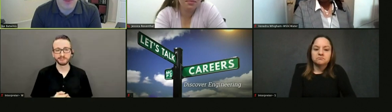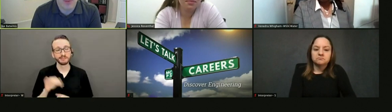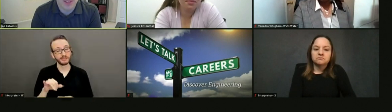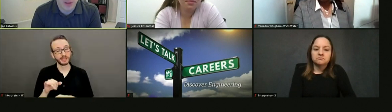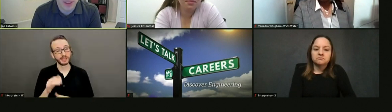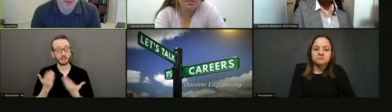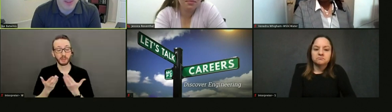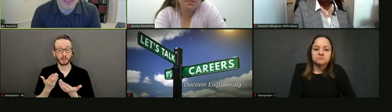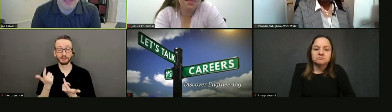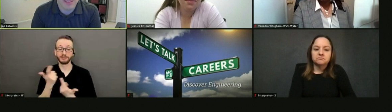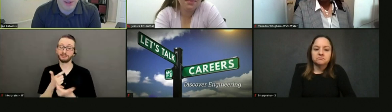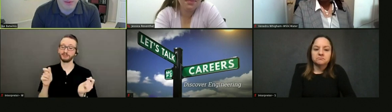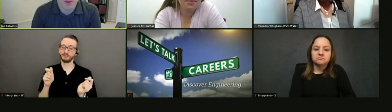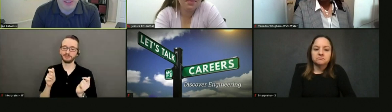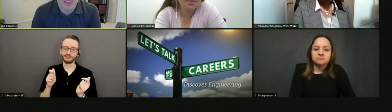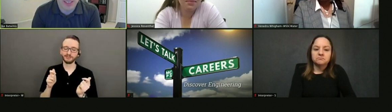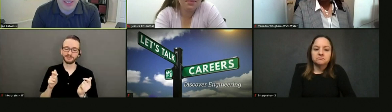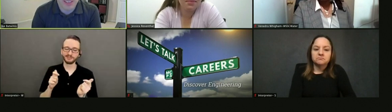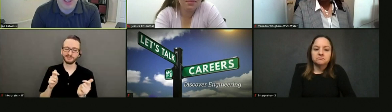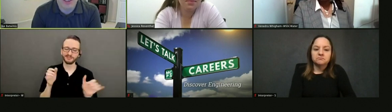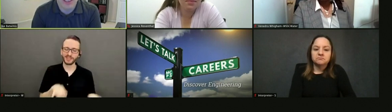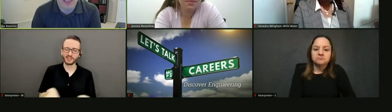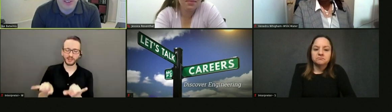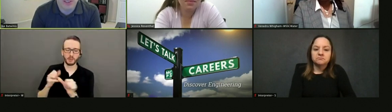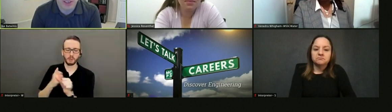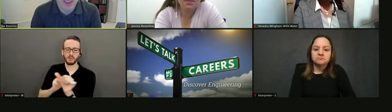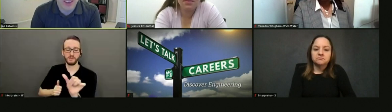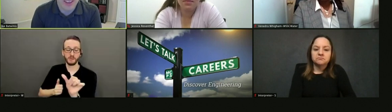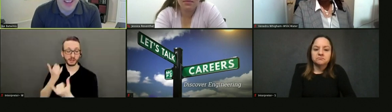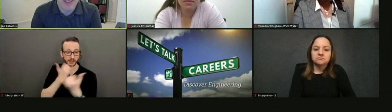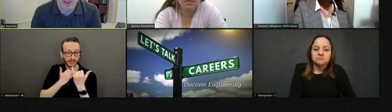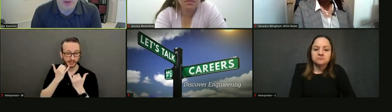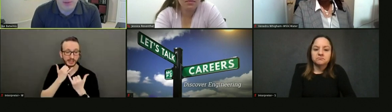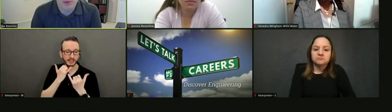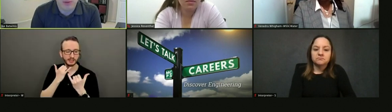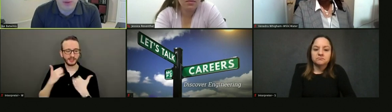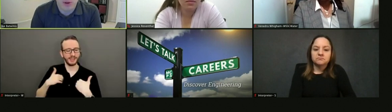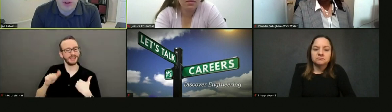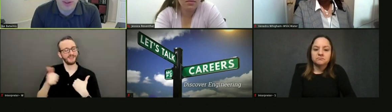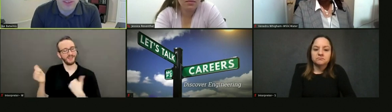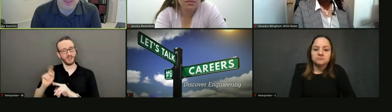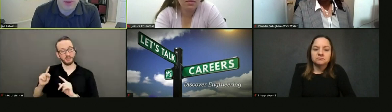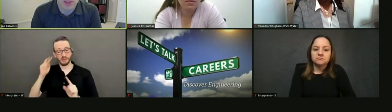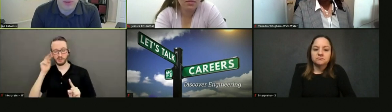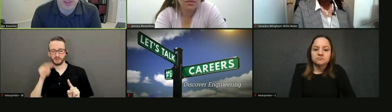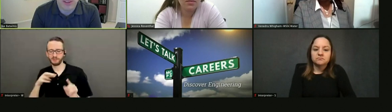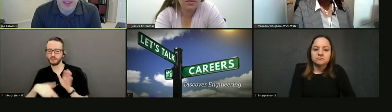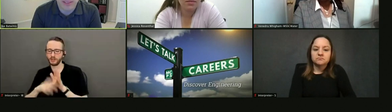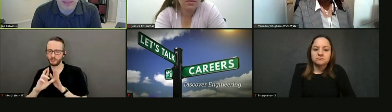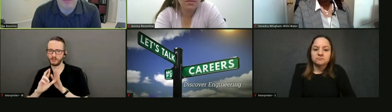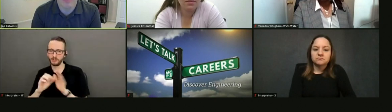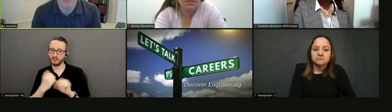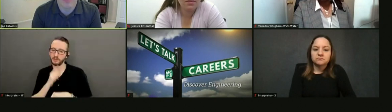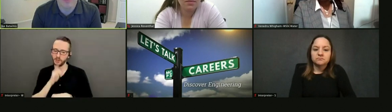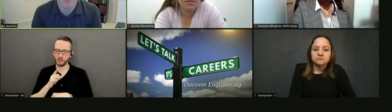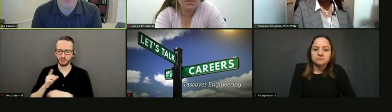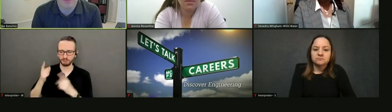That's probably the biggest way that we avoid mistakes in engineering, is just having other people review our work and make sure we did it right.